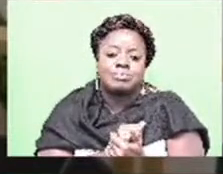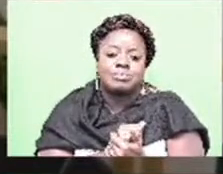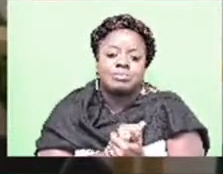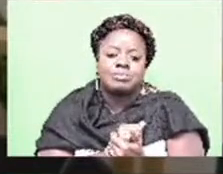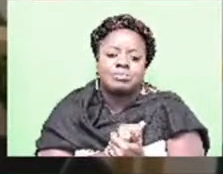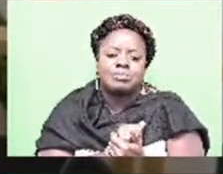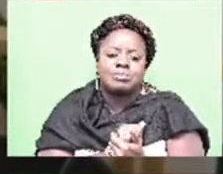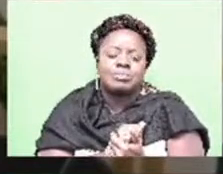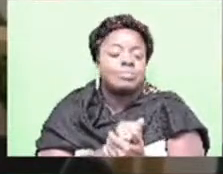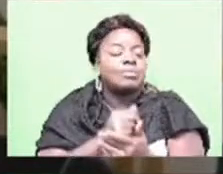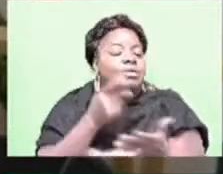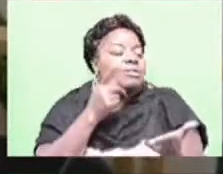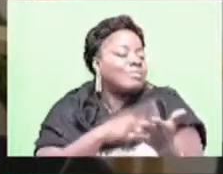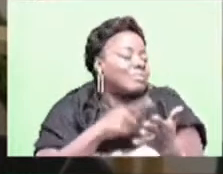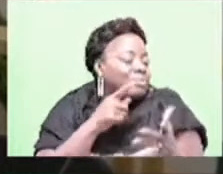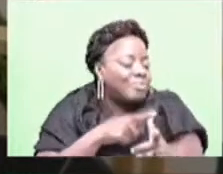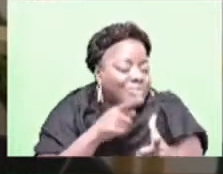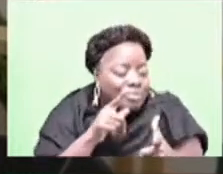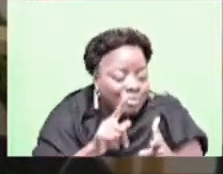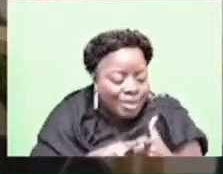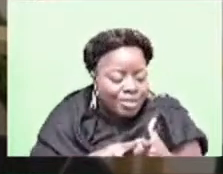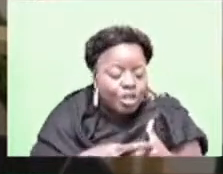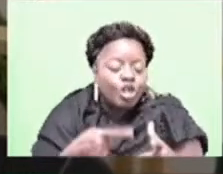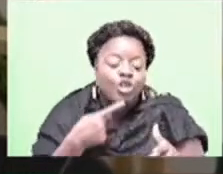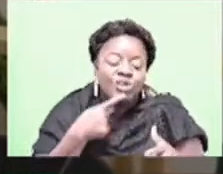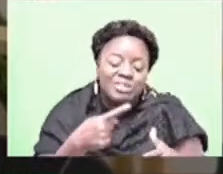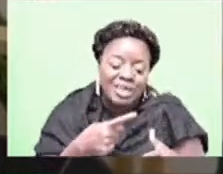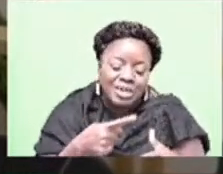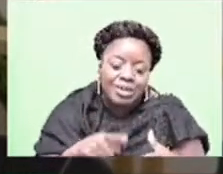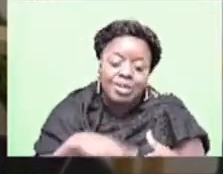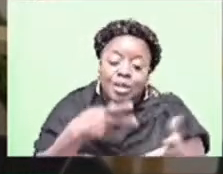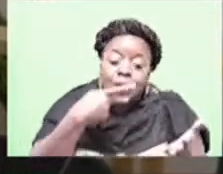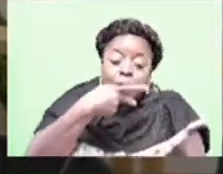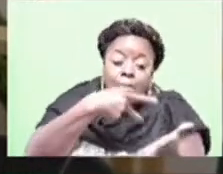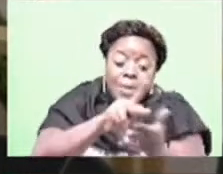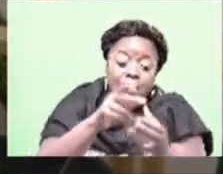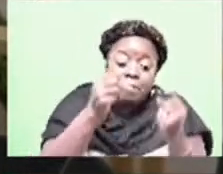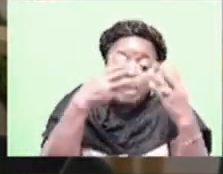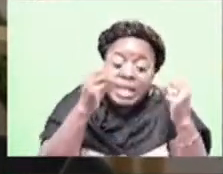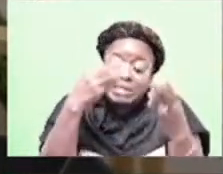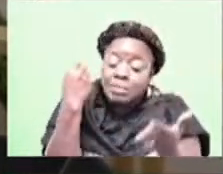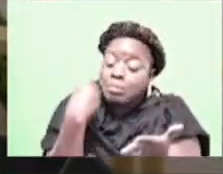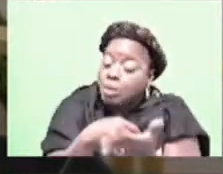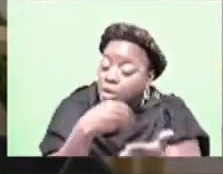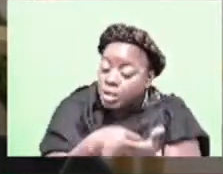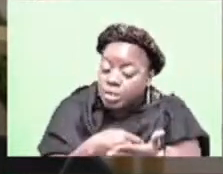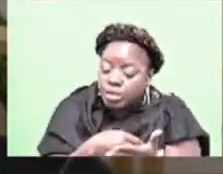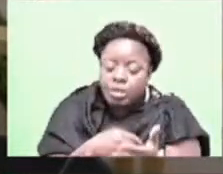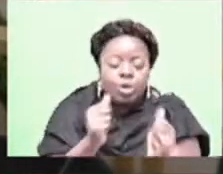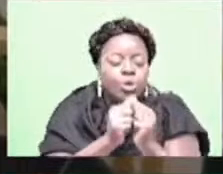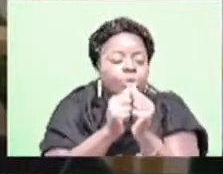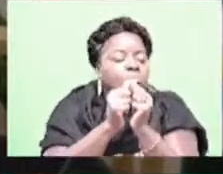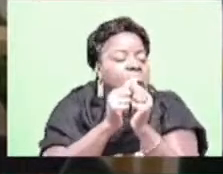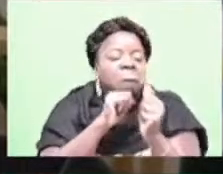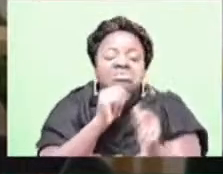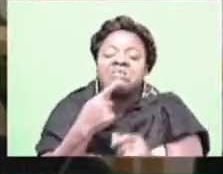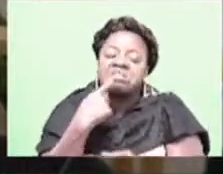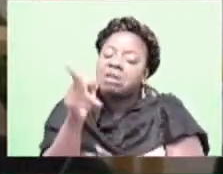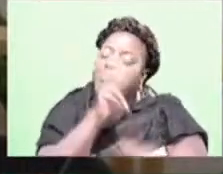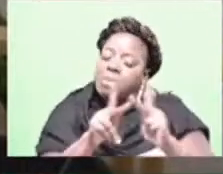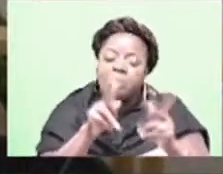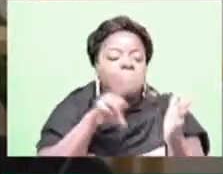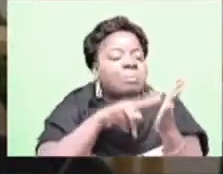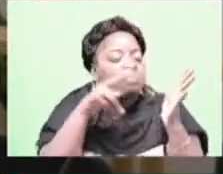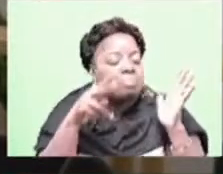providing fines, hefty fines that it is, without informing the population. And I think that will